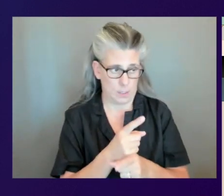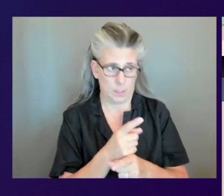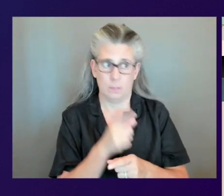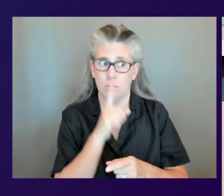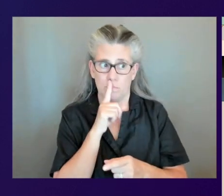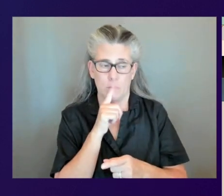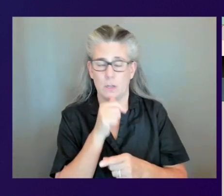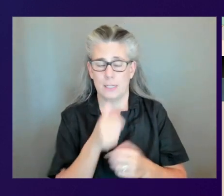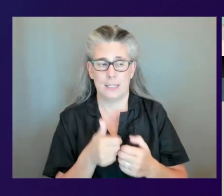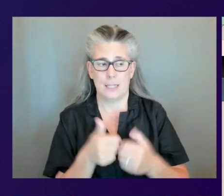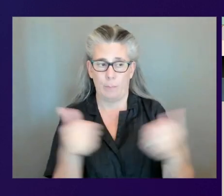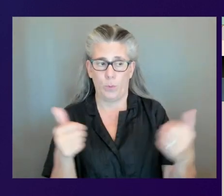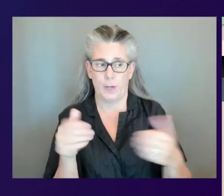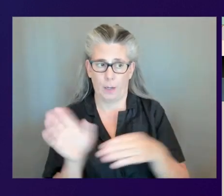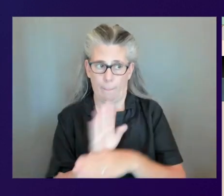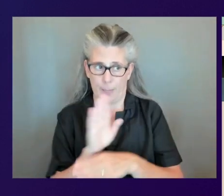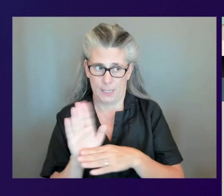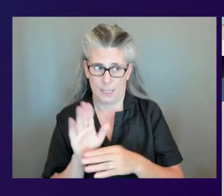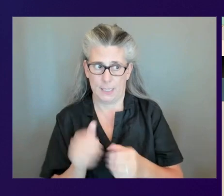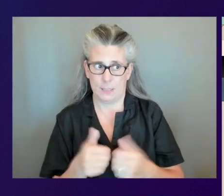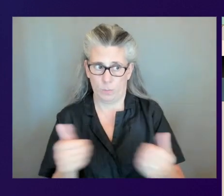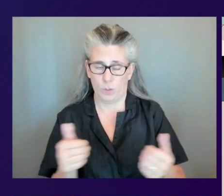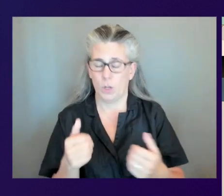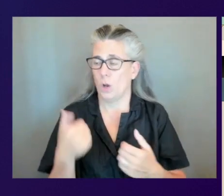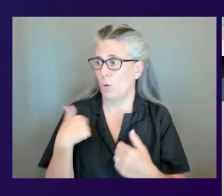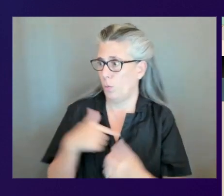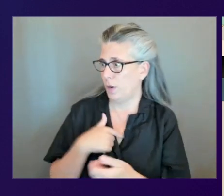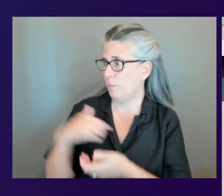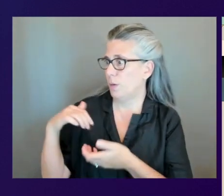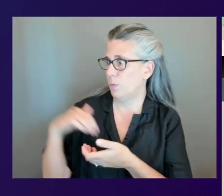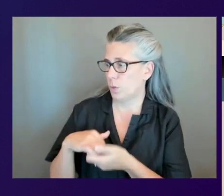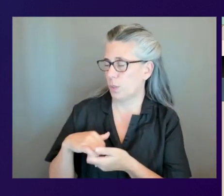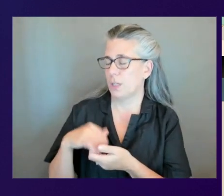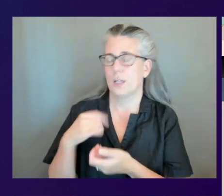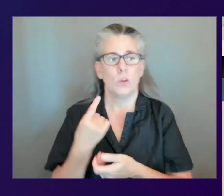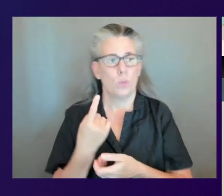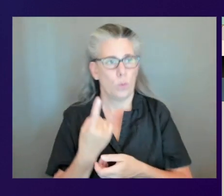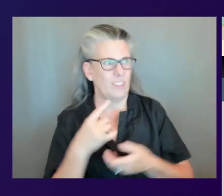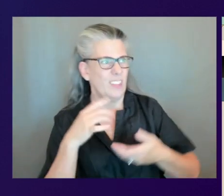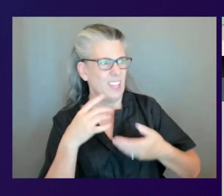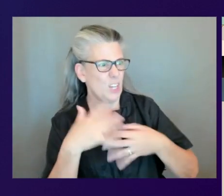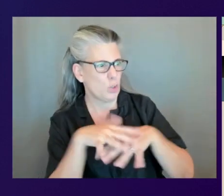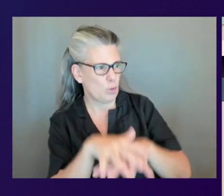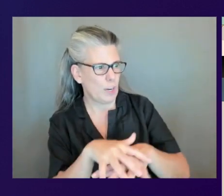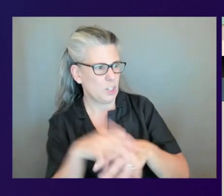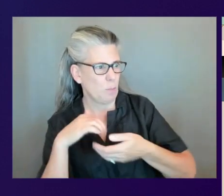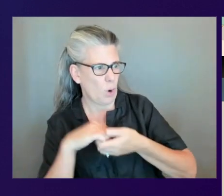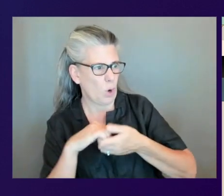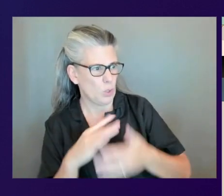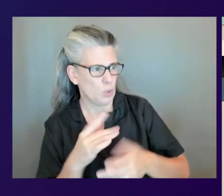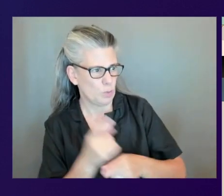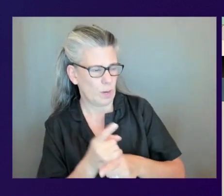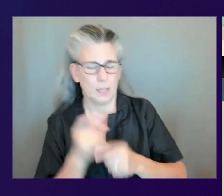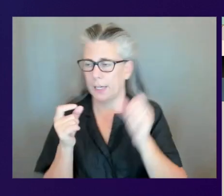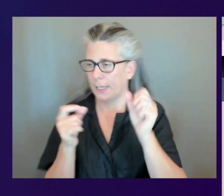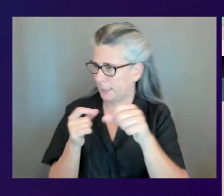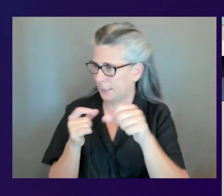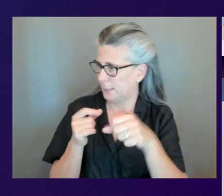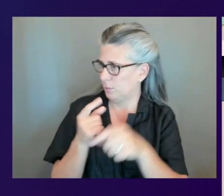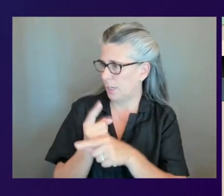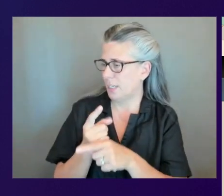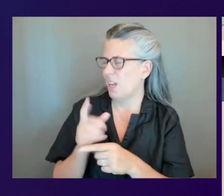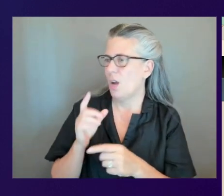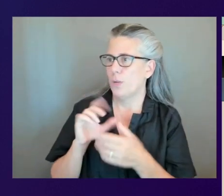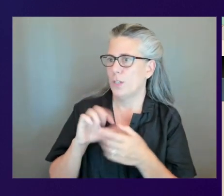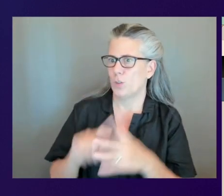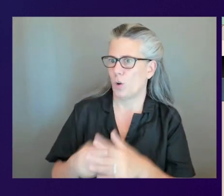have been working with them. One of the integration partners. One of the integration partners. Yes, so we've been working with them. I think we announced in February or March with them.